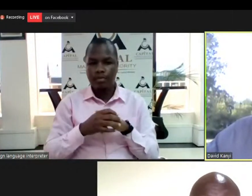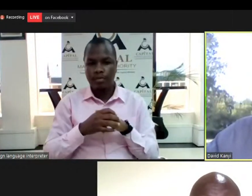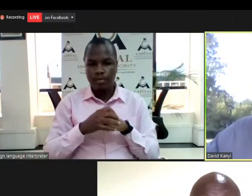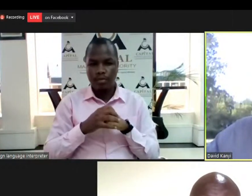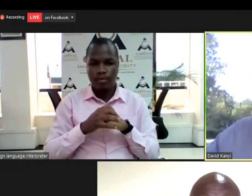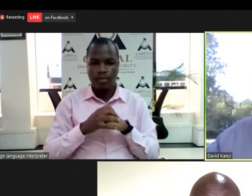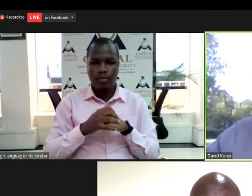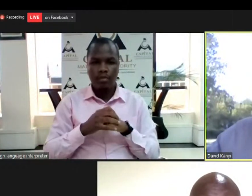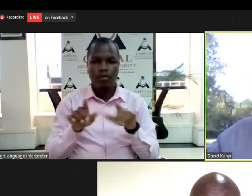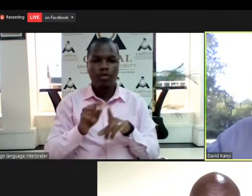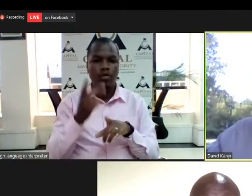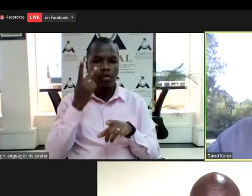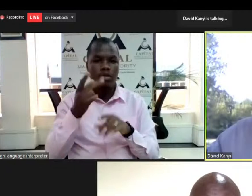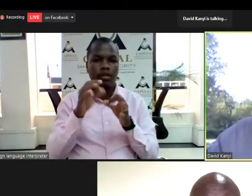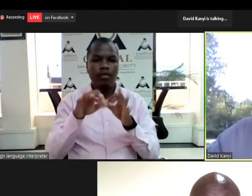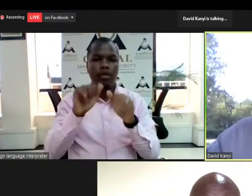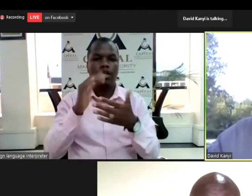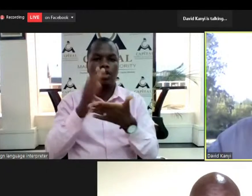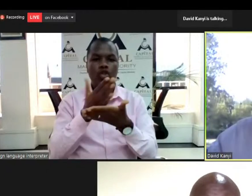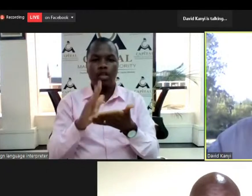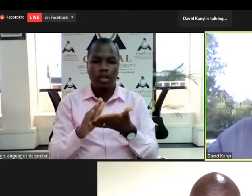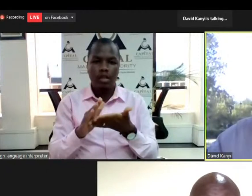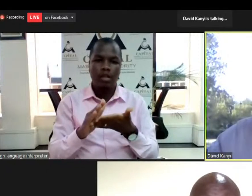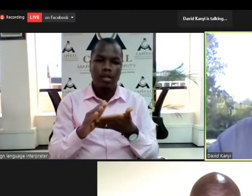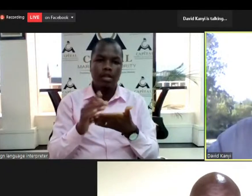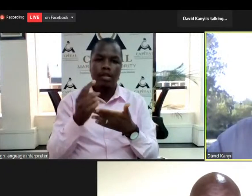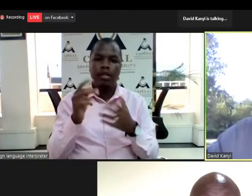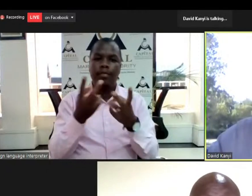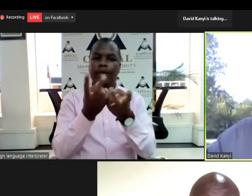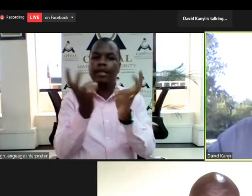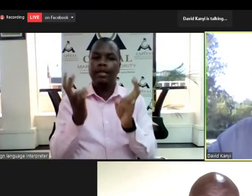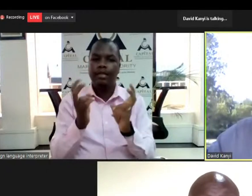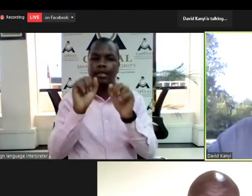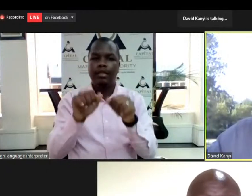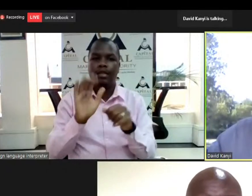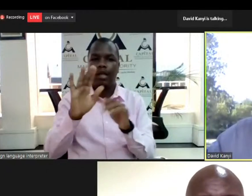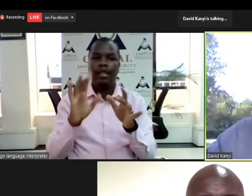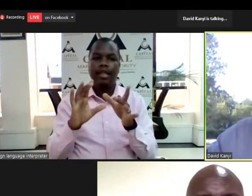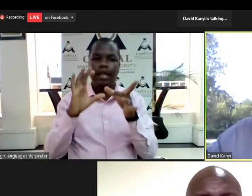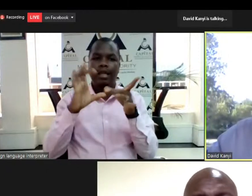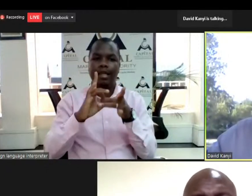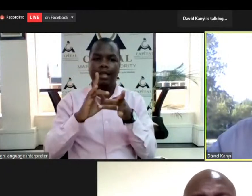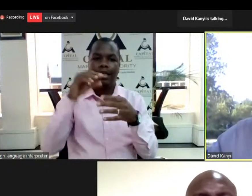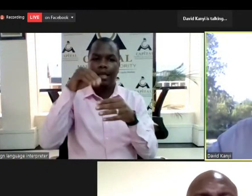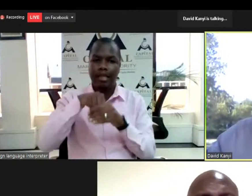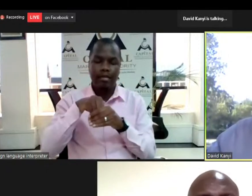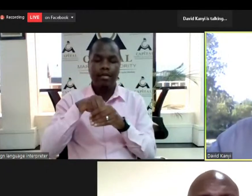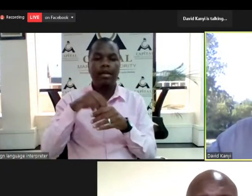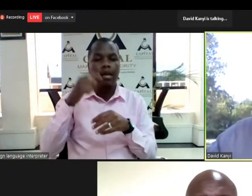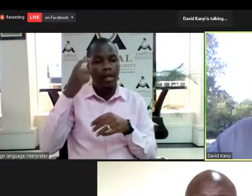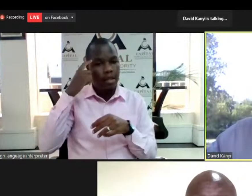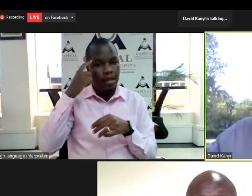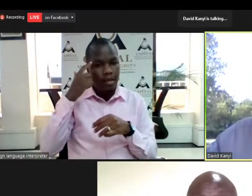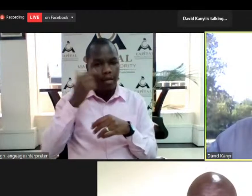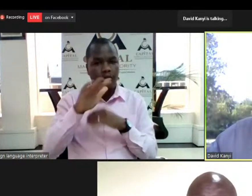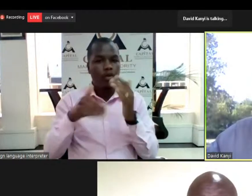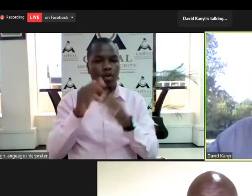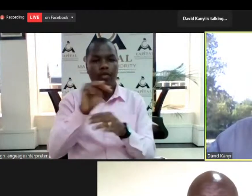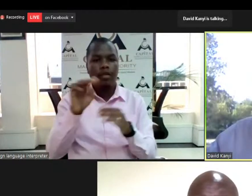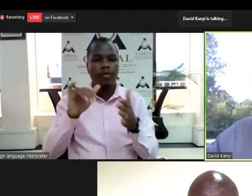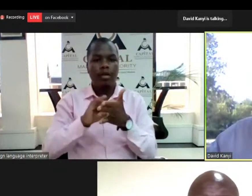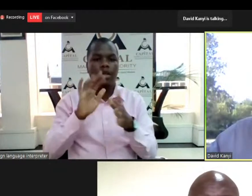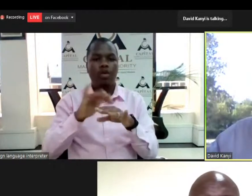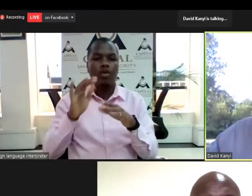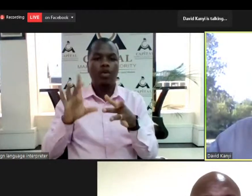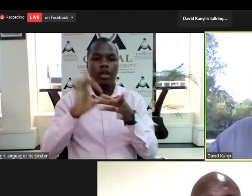I'm also seeing a request here if we can share, the panelists can share their LinkedIn profiles. I guess for all of them that are on the LinkedIn,